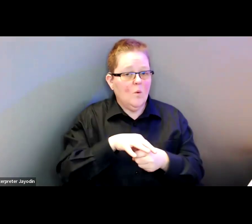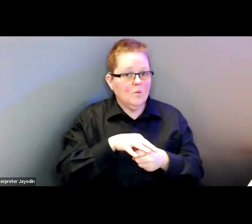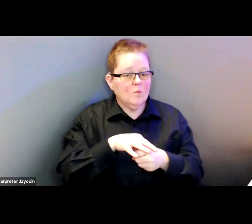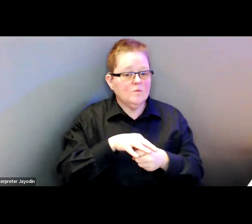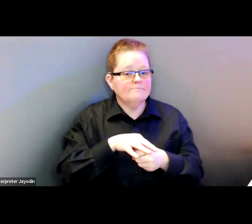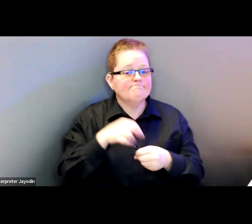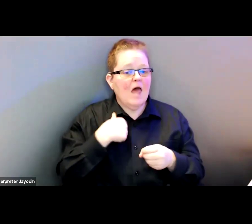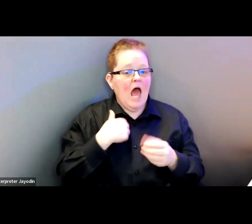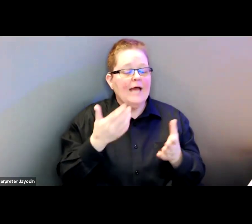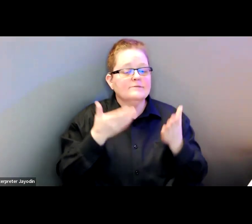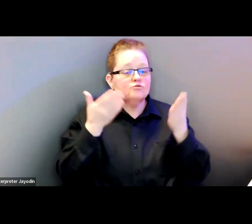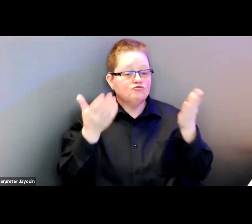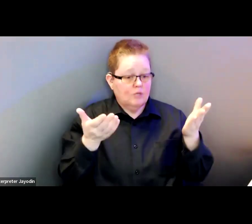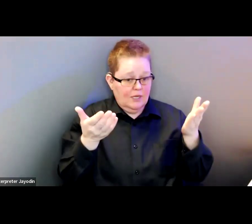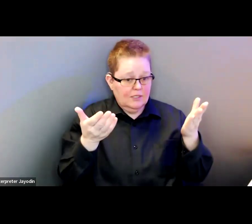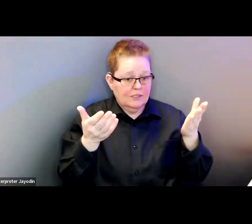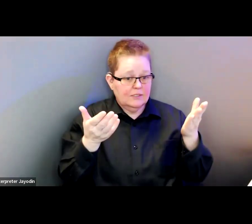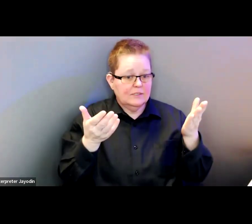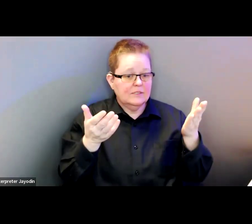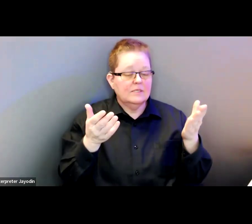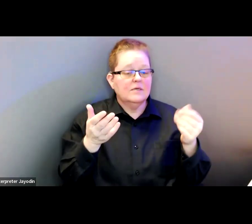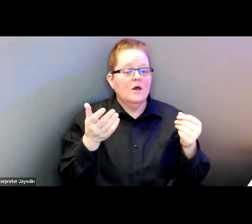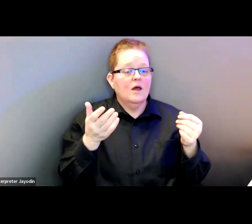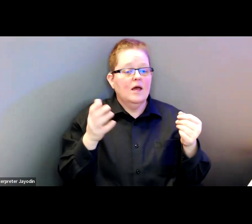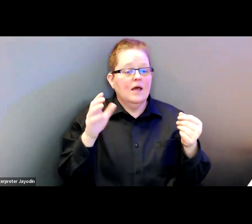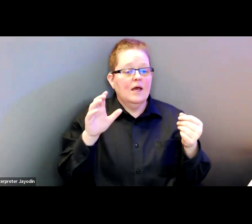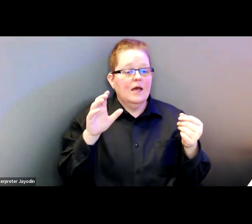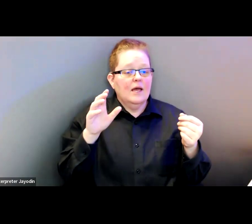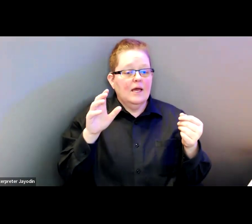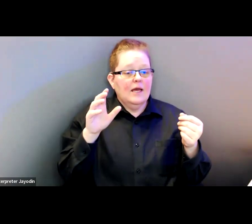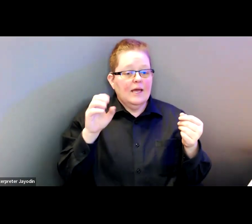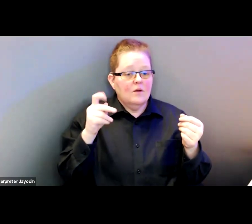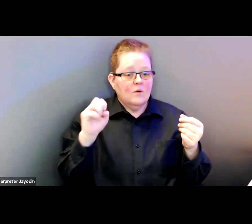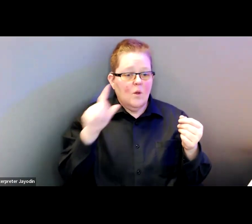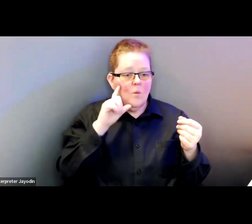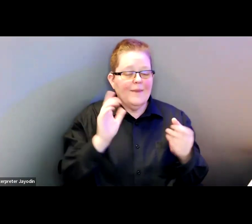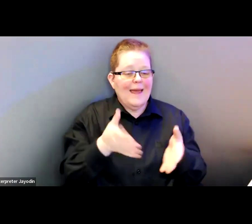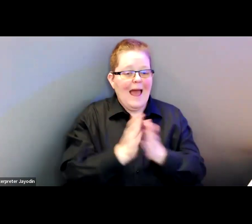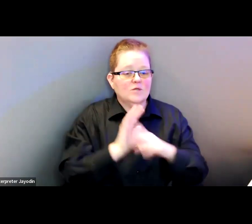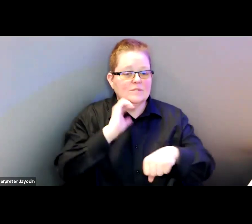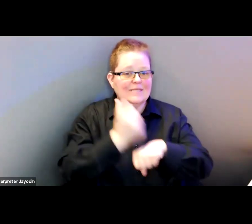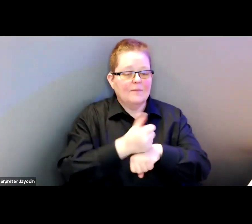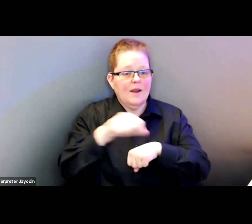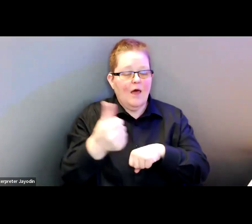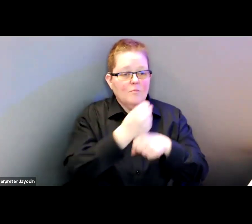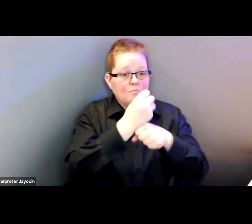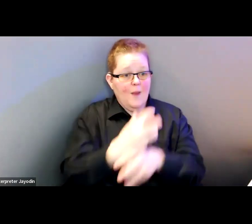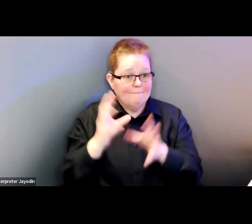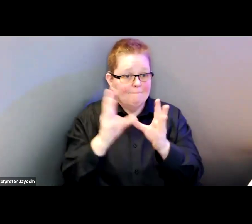that Kirill be asked to pull together another preparatory meeting or set of meetings as he thinks